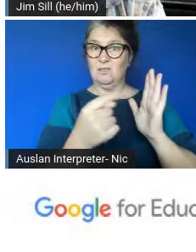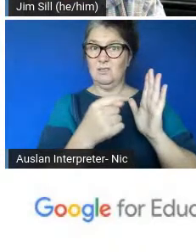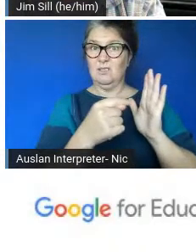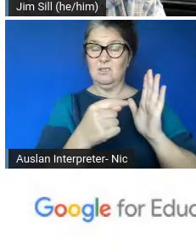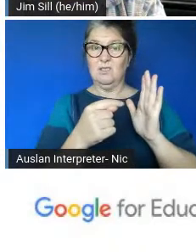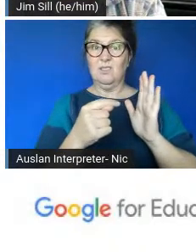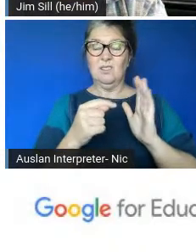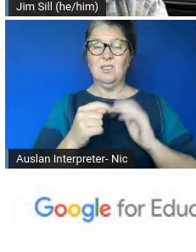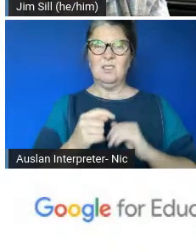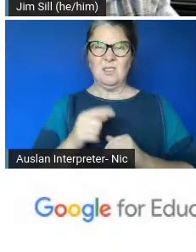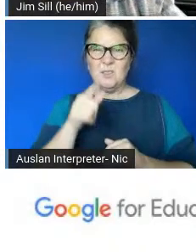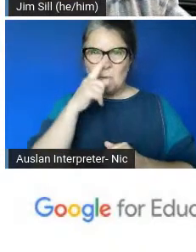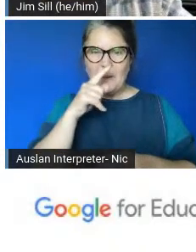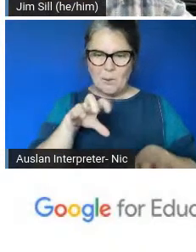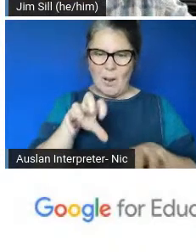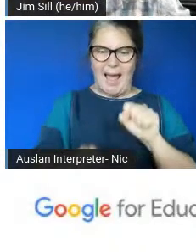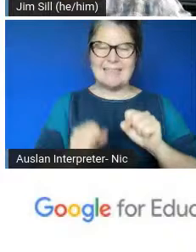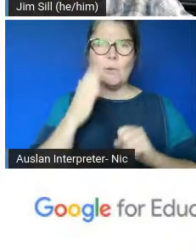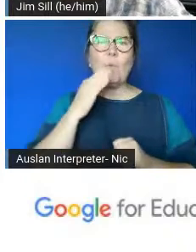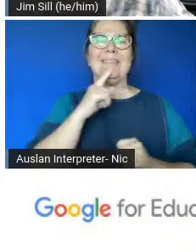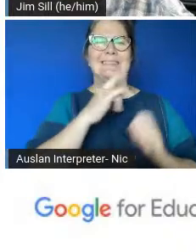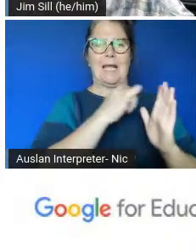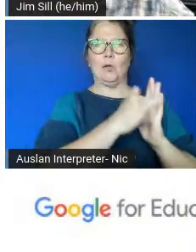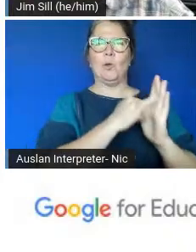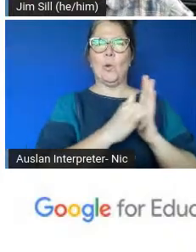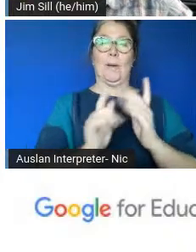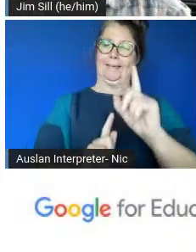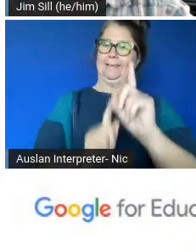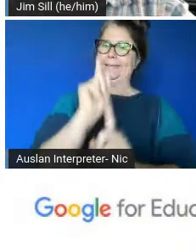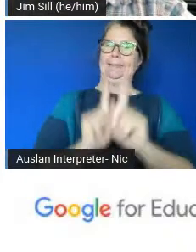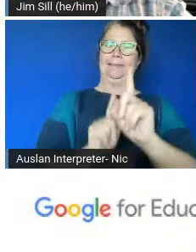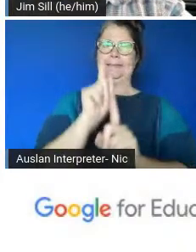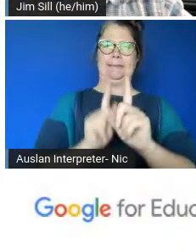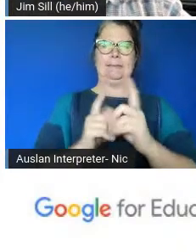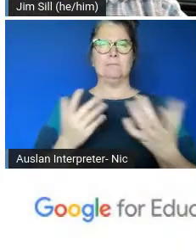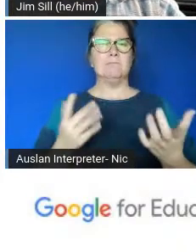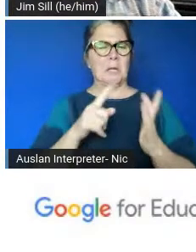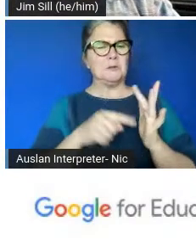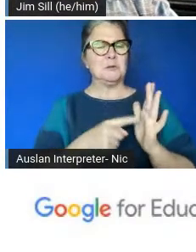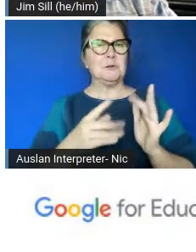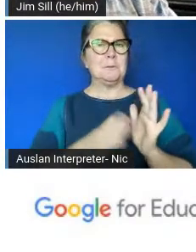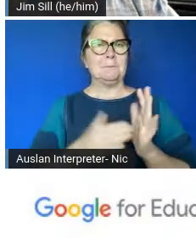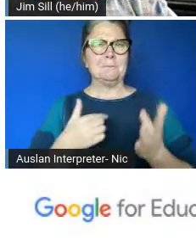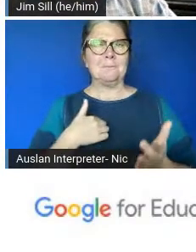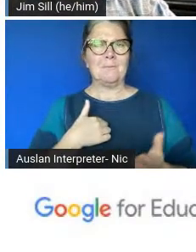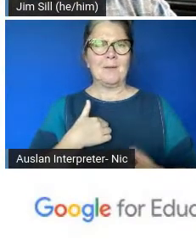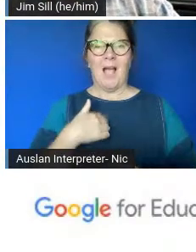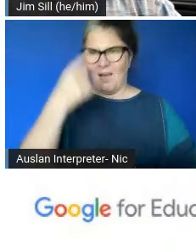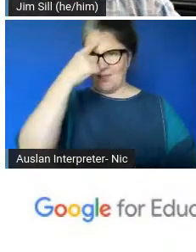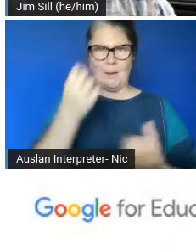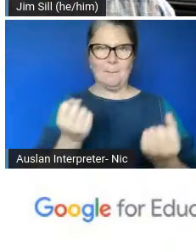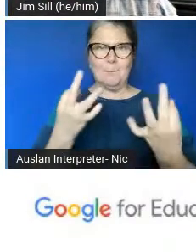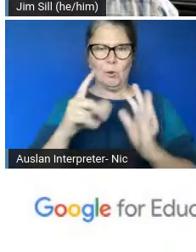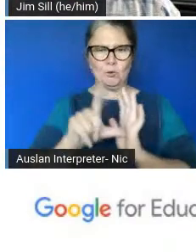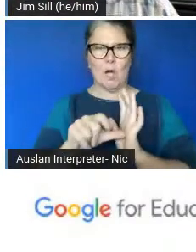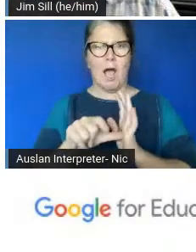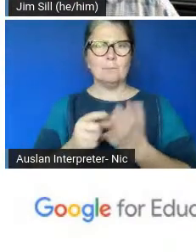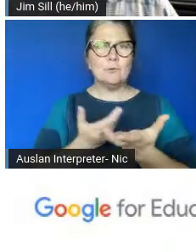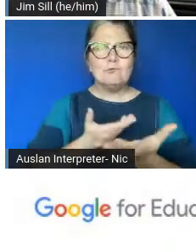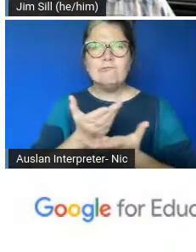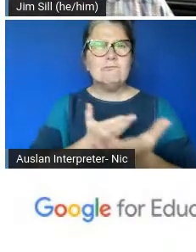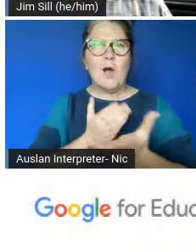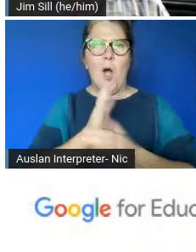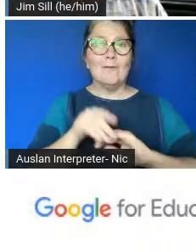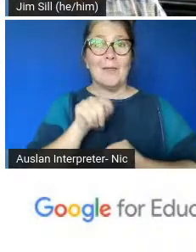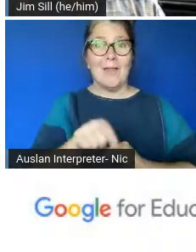Jim? I feel that was a tourist thing to say there. Yeah, I'm not sure we have enough time to get into that conversation.